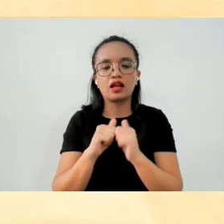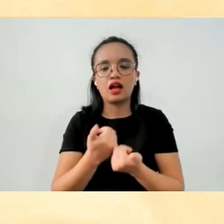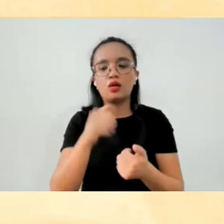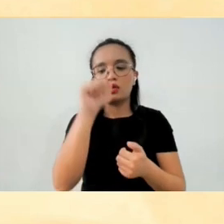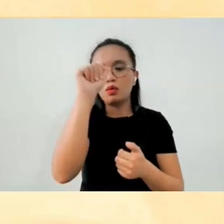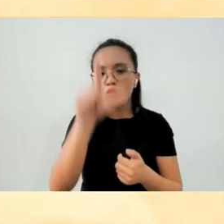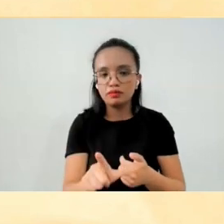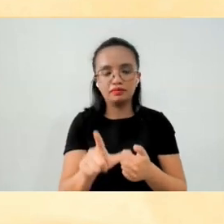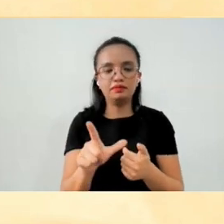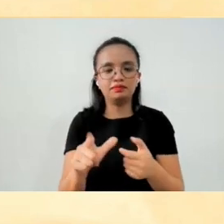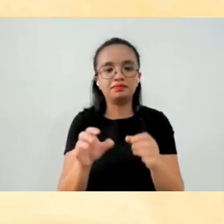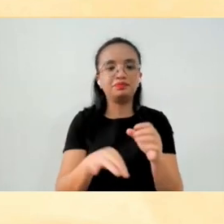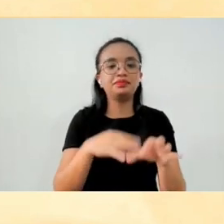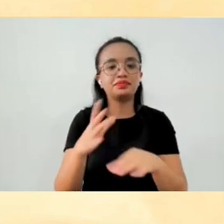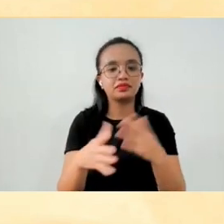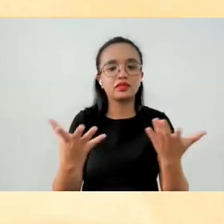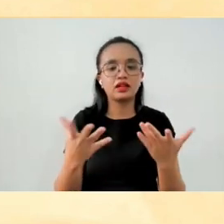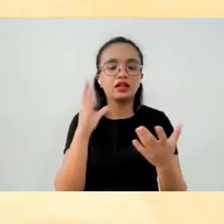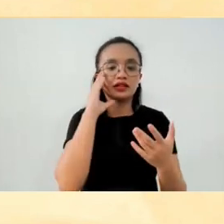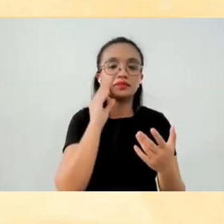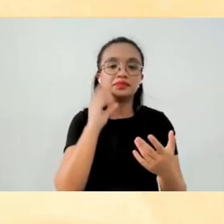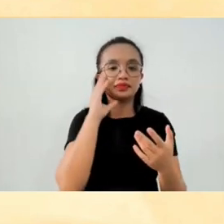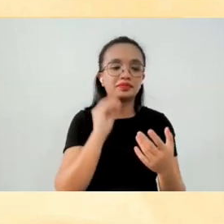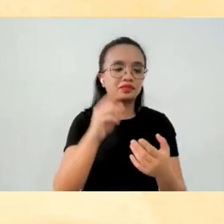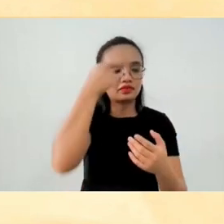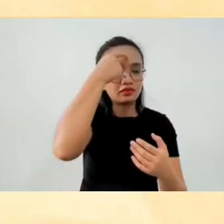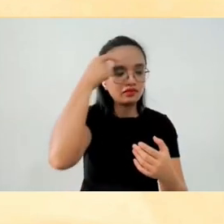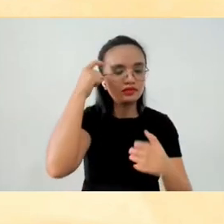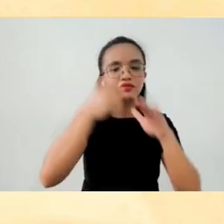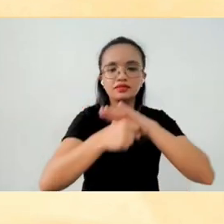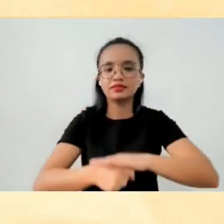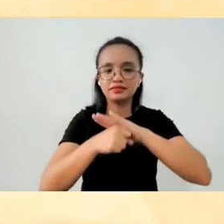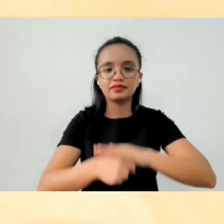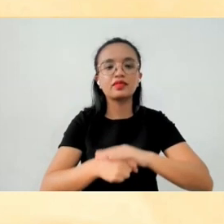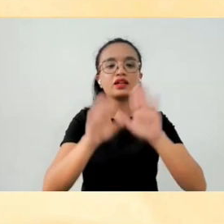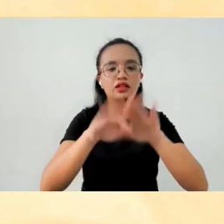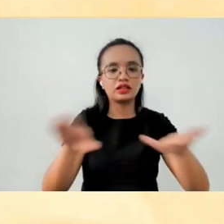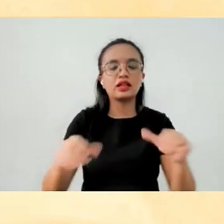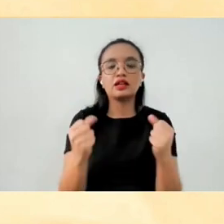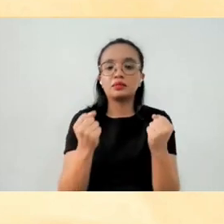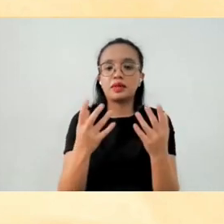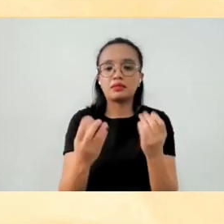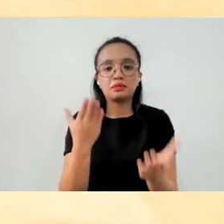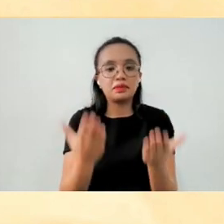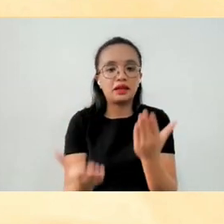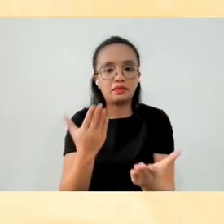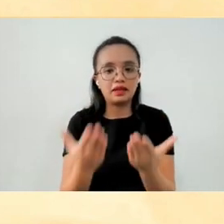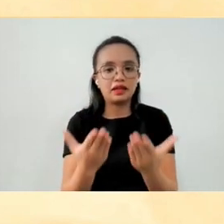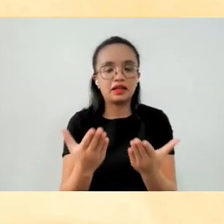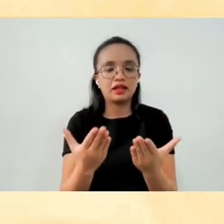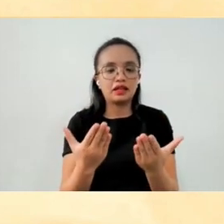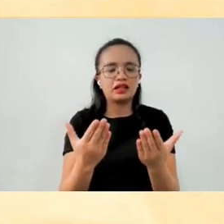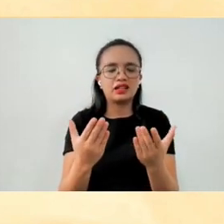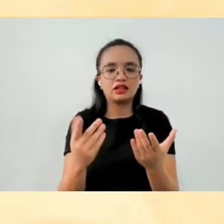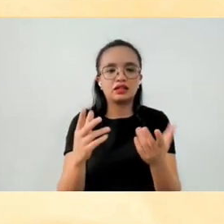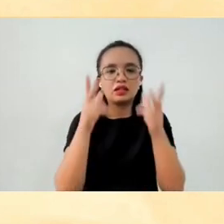this contributed to the experience of trauma and stress of children. And many of this maybe we're hearing for the first time, or